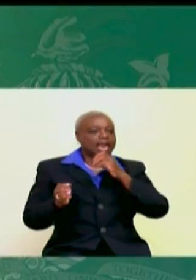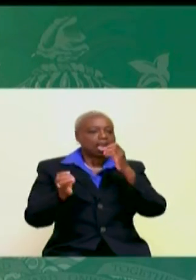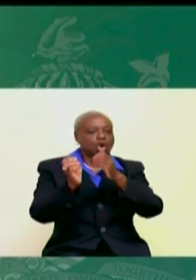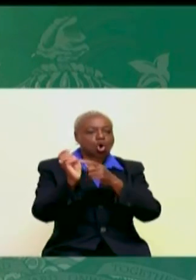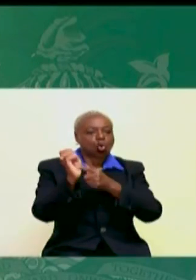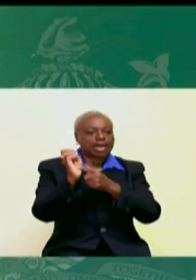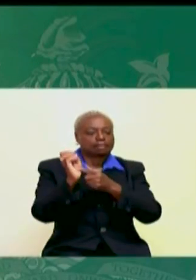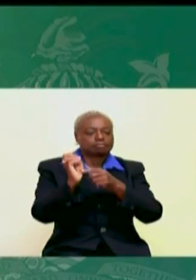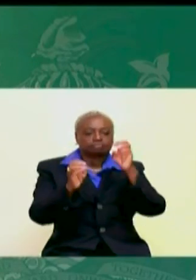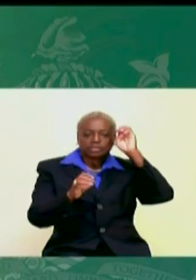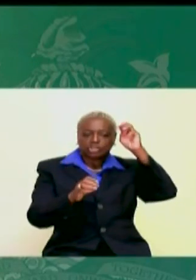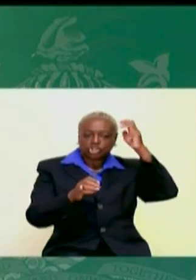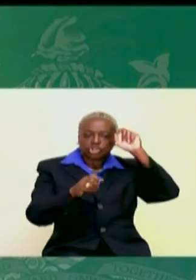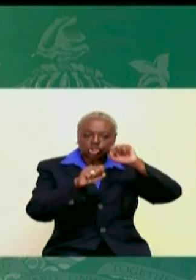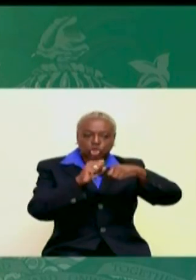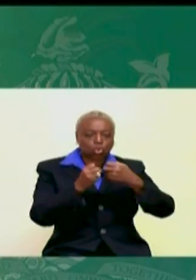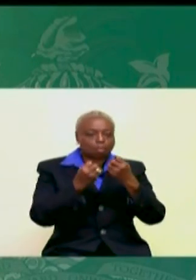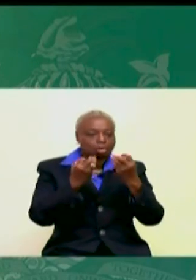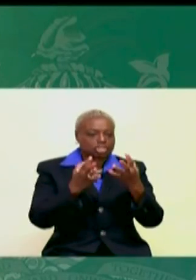grade student.